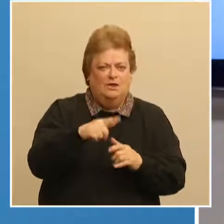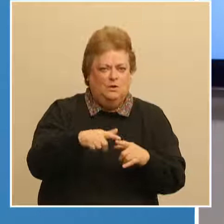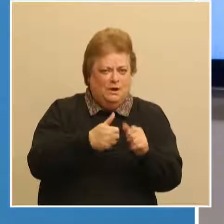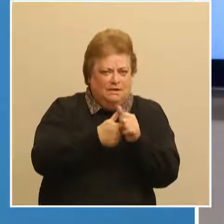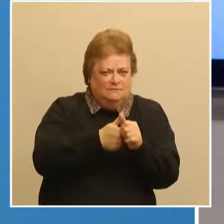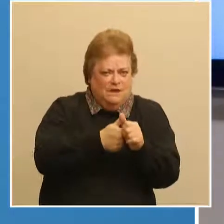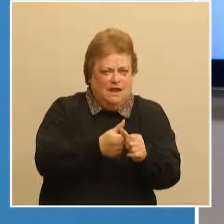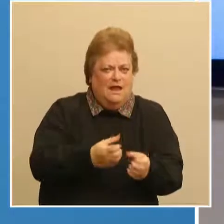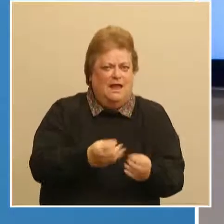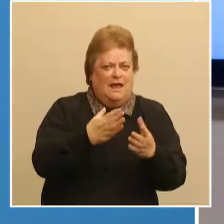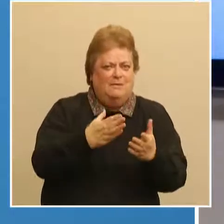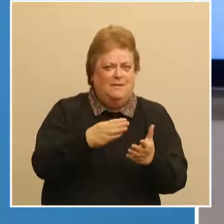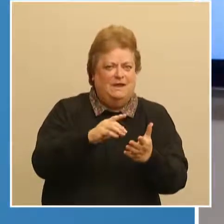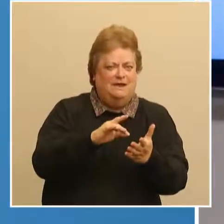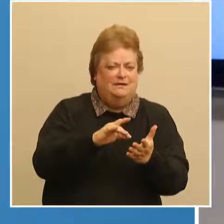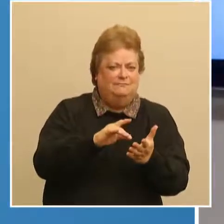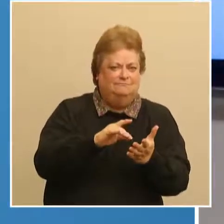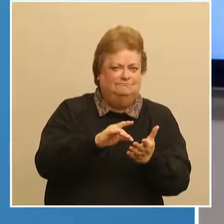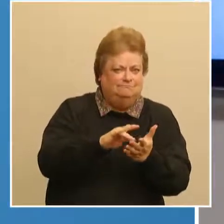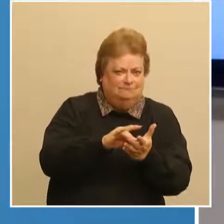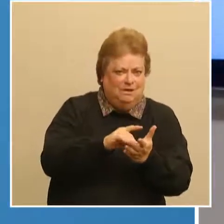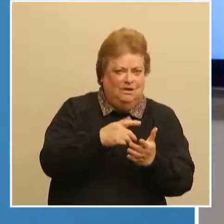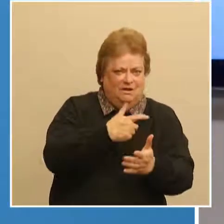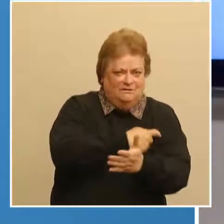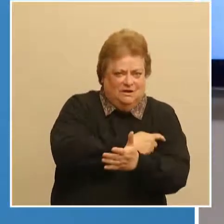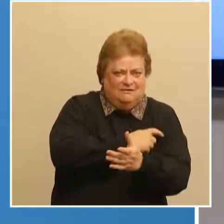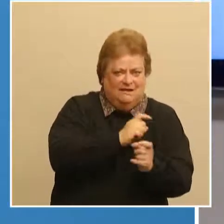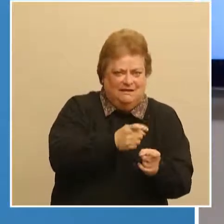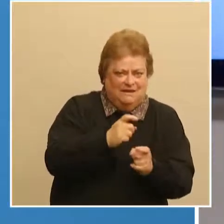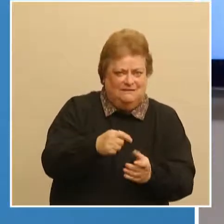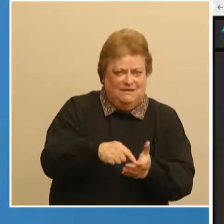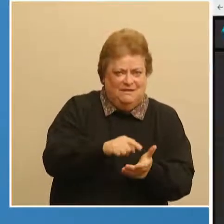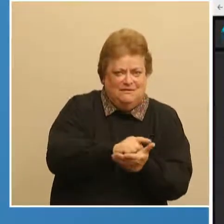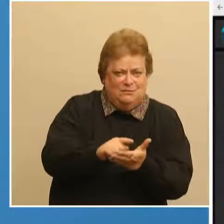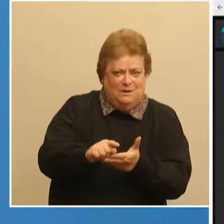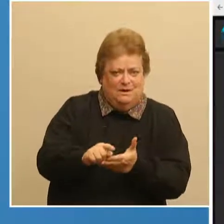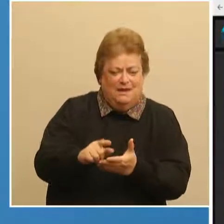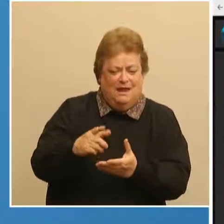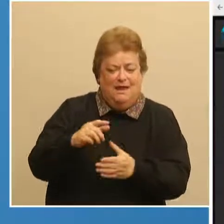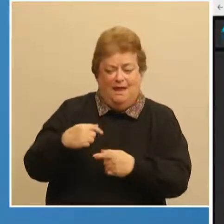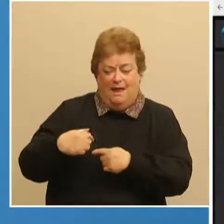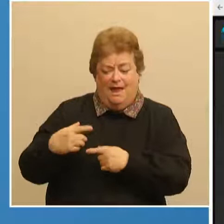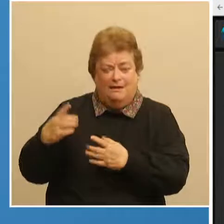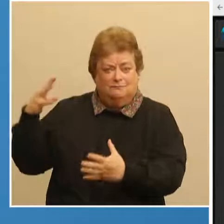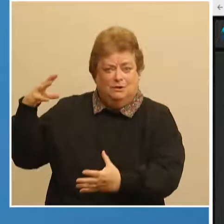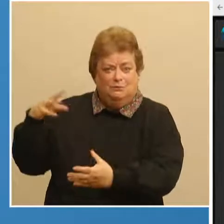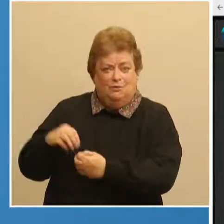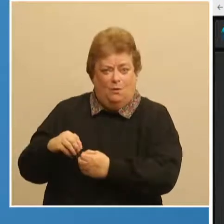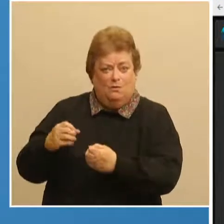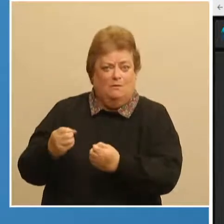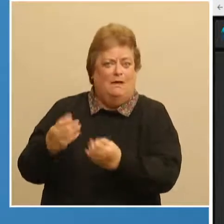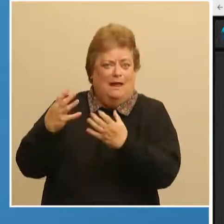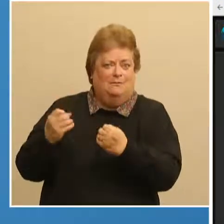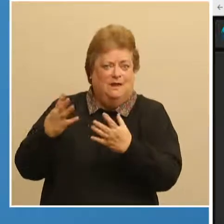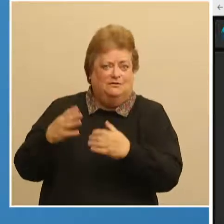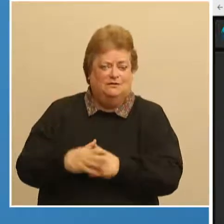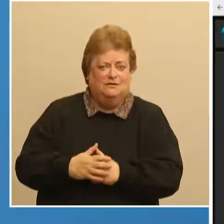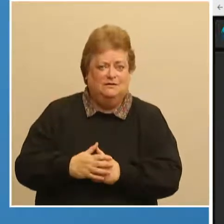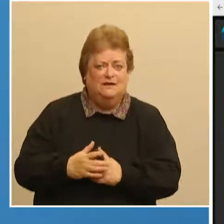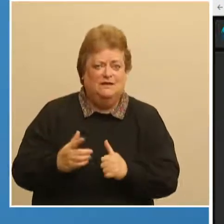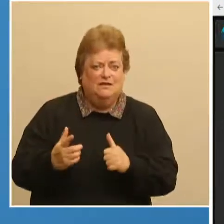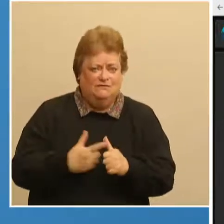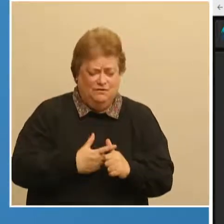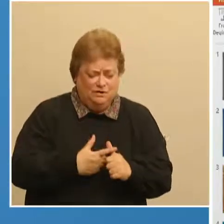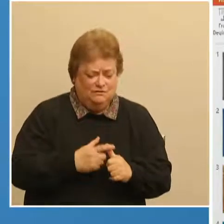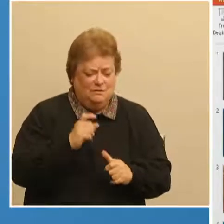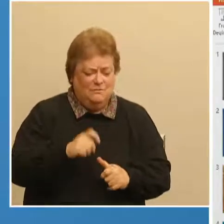of doses given by week and the total number of vaccines administered. The first step to getting vaccinated is to sign up